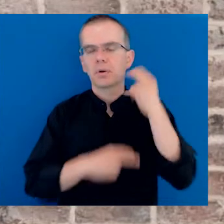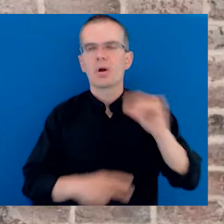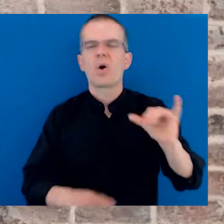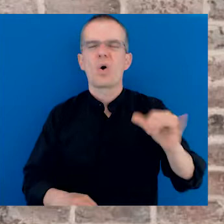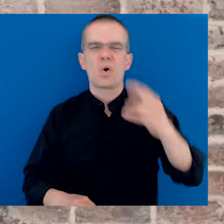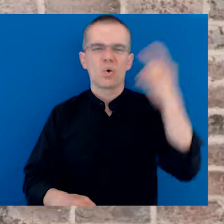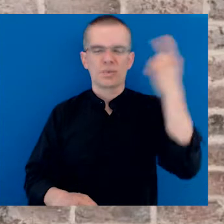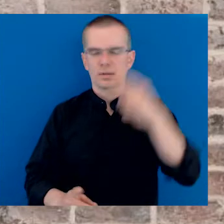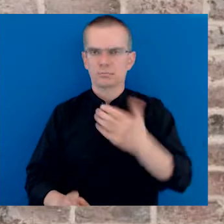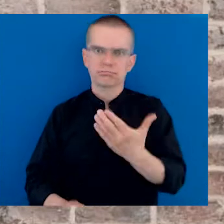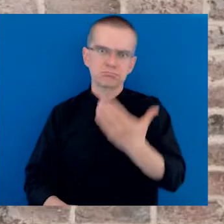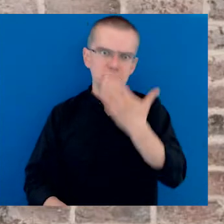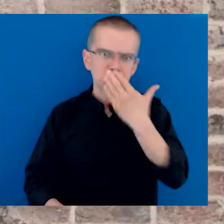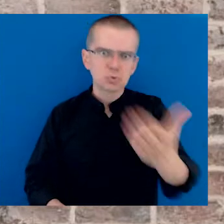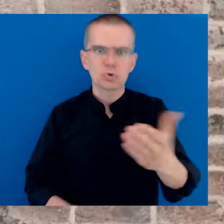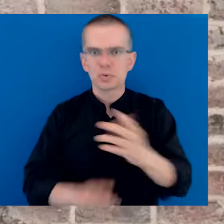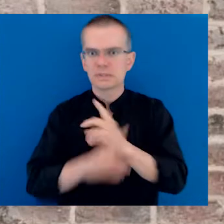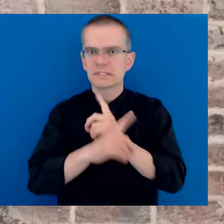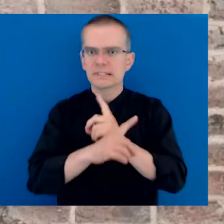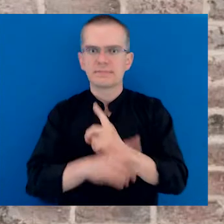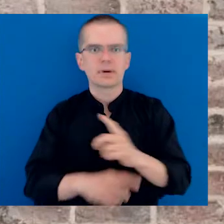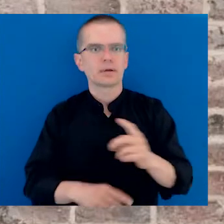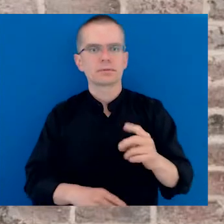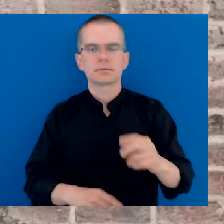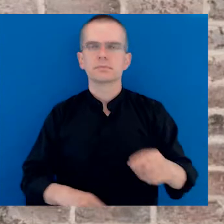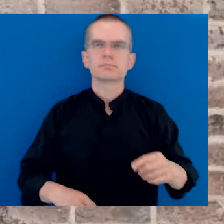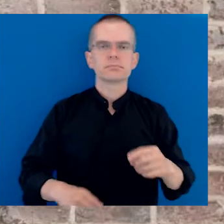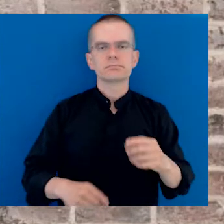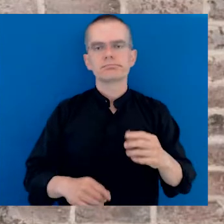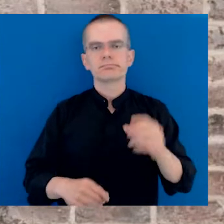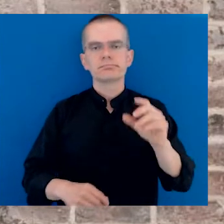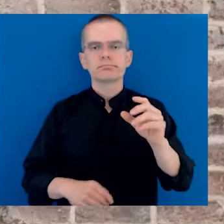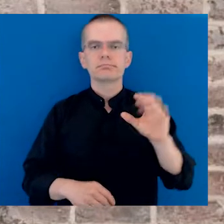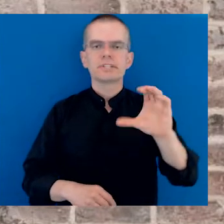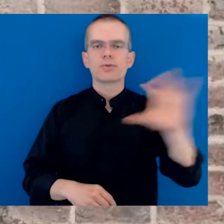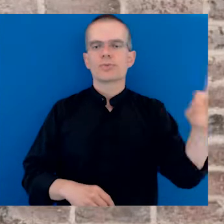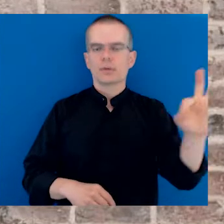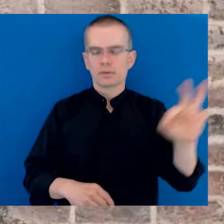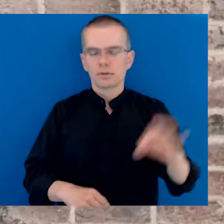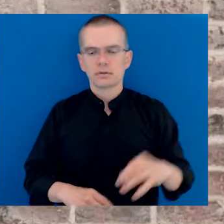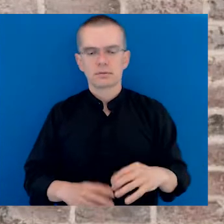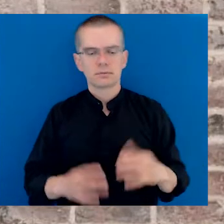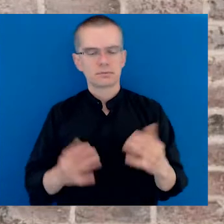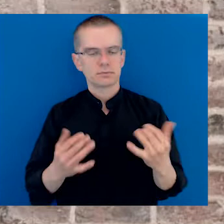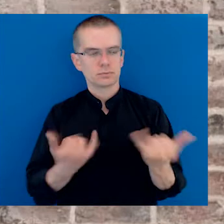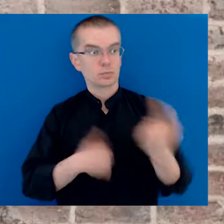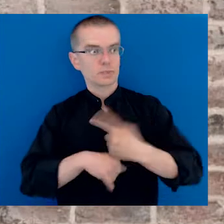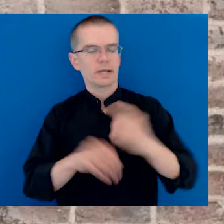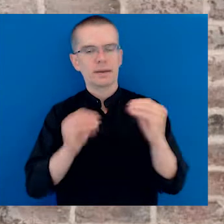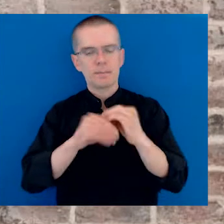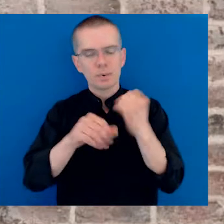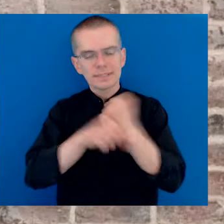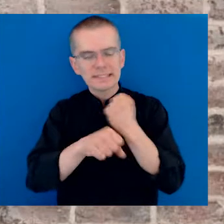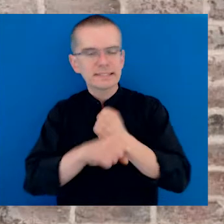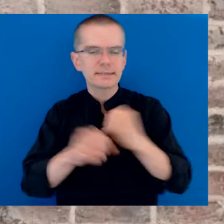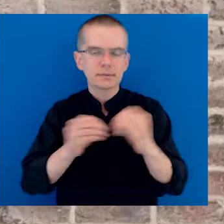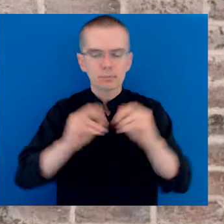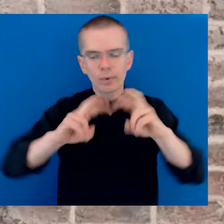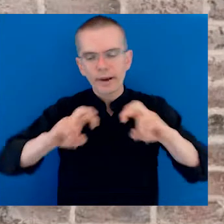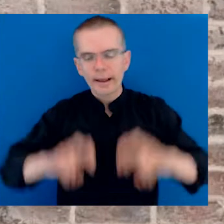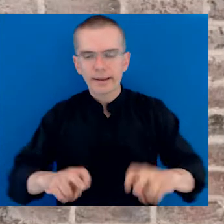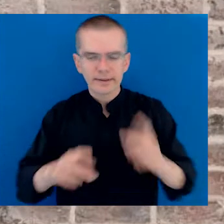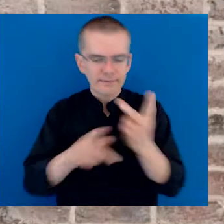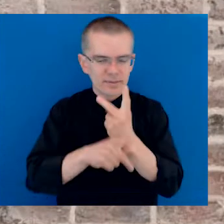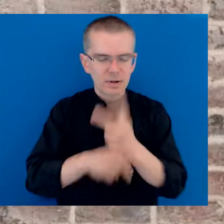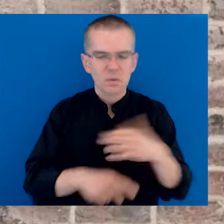There are more ways of measuring a player's defensive performance now with all of the advanced analytical tools they have now in